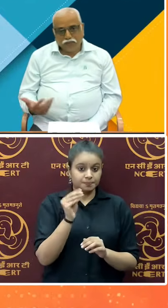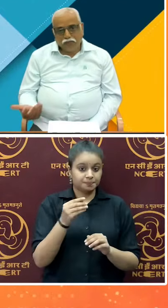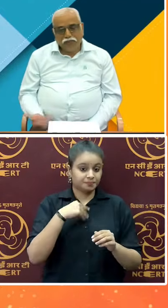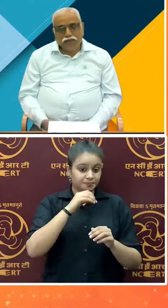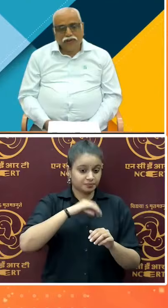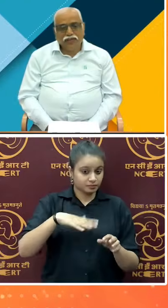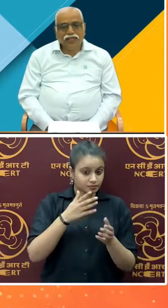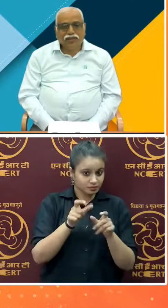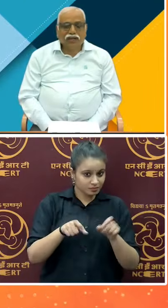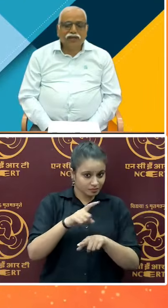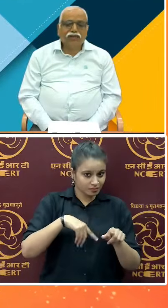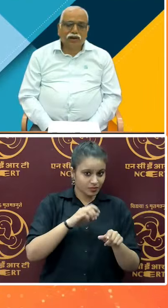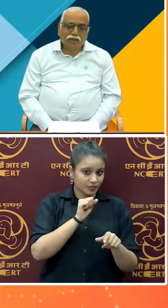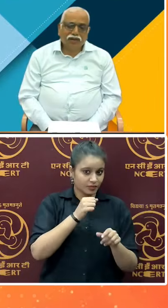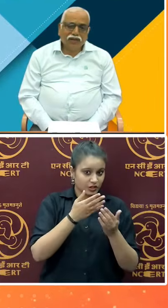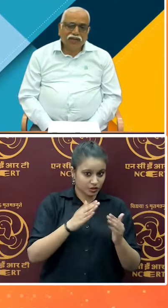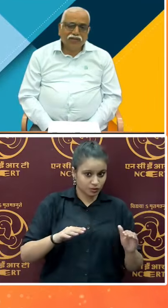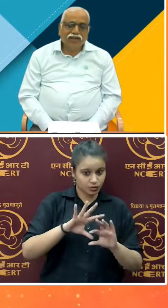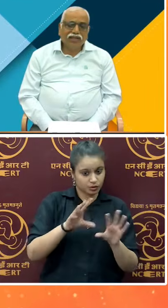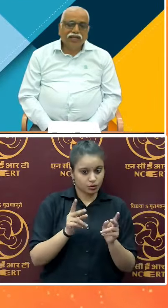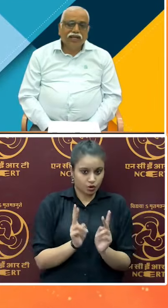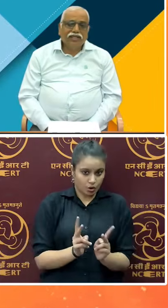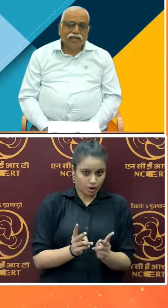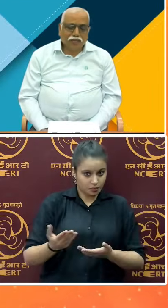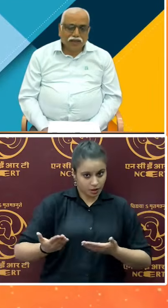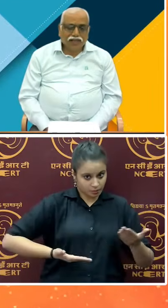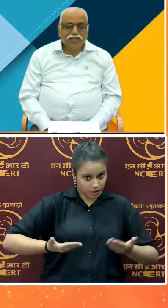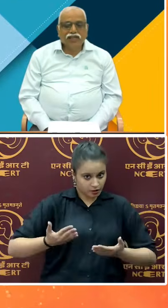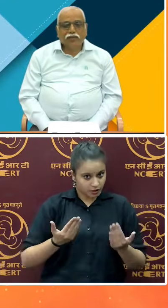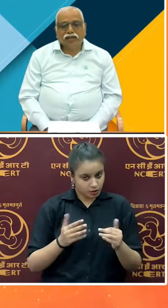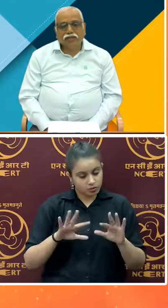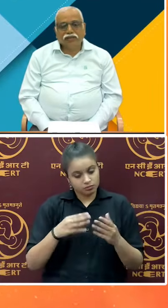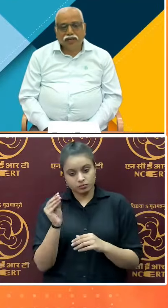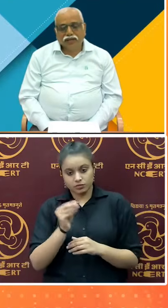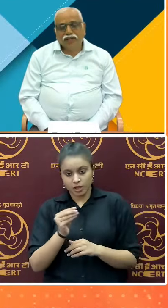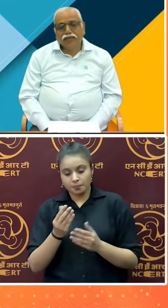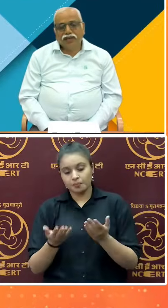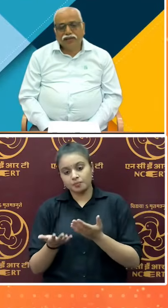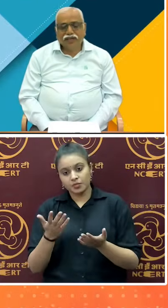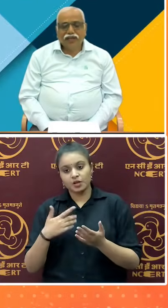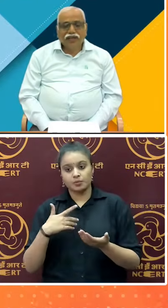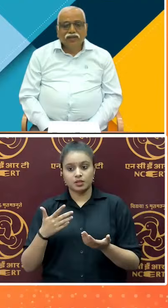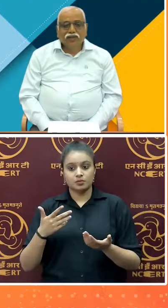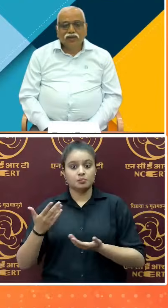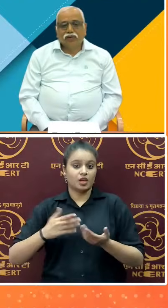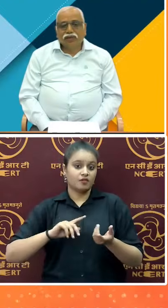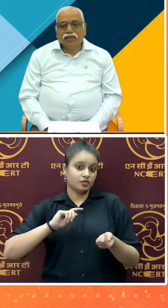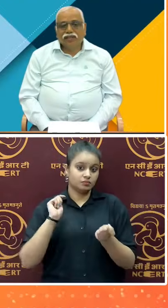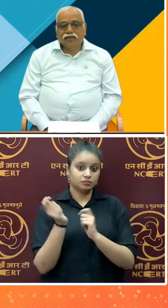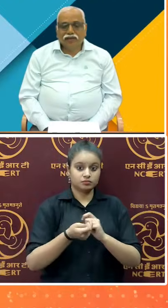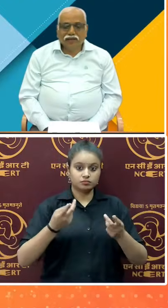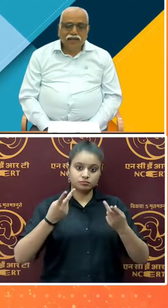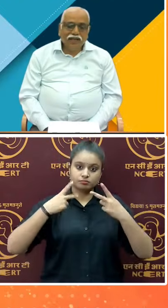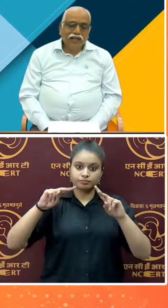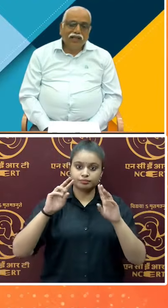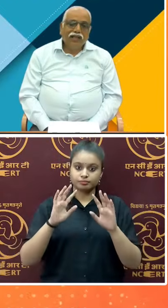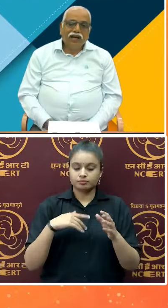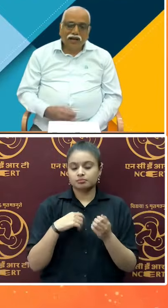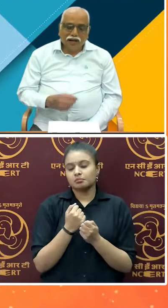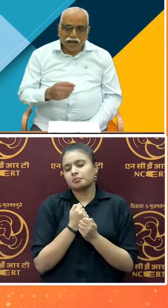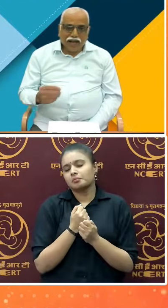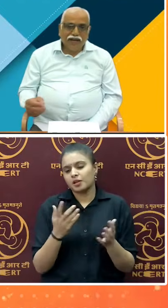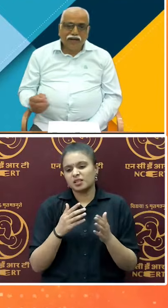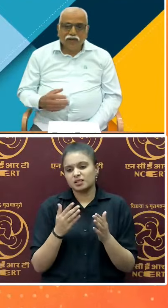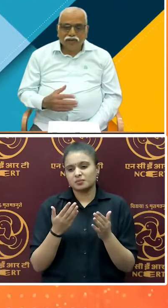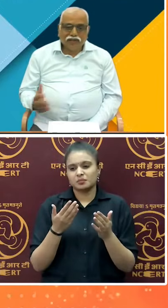group of people, this becomes a normal behavior. In some cases, it becomes a deviant behavior. So therefore, there is a very, very